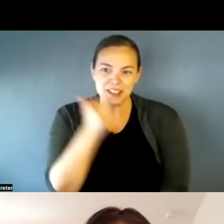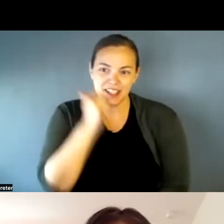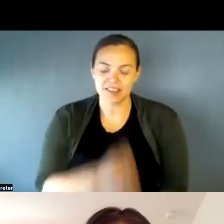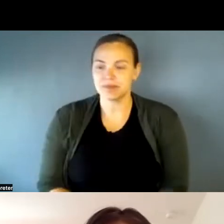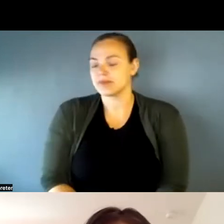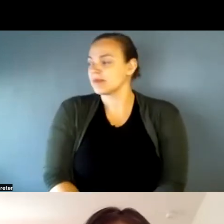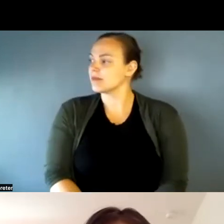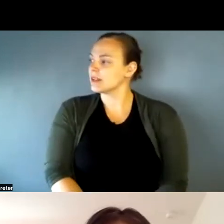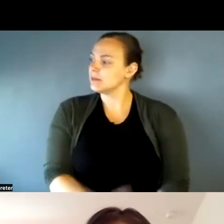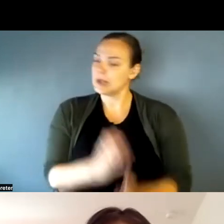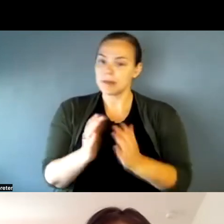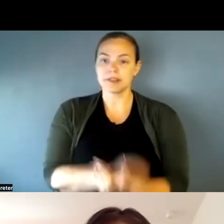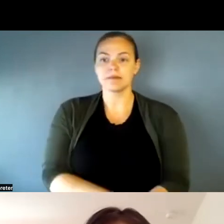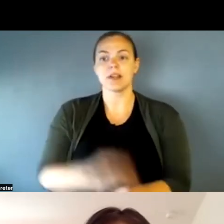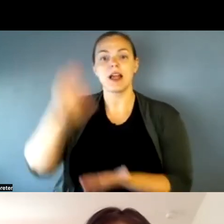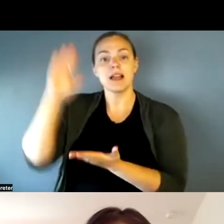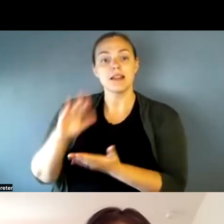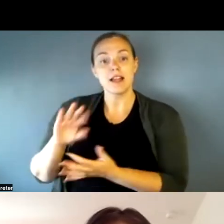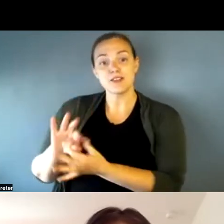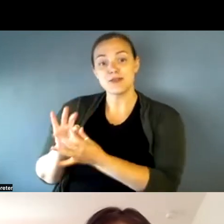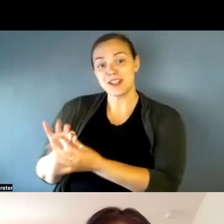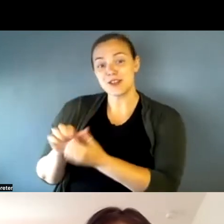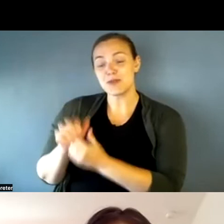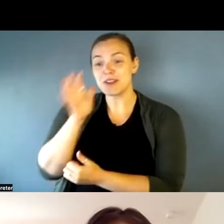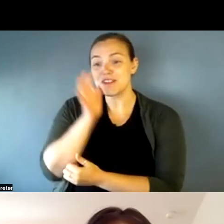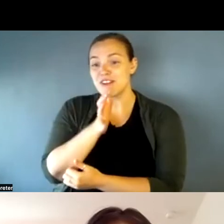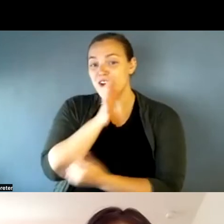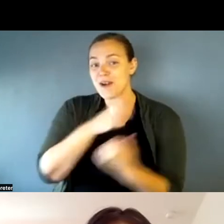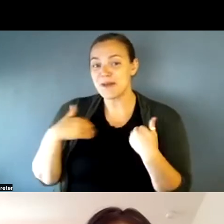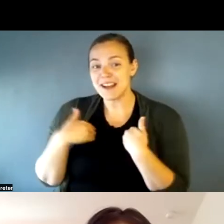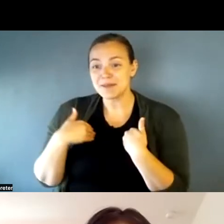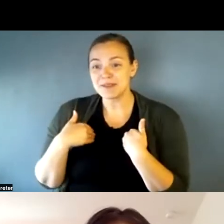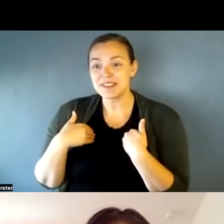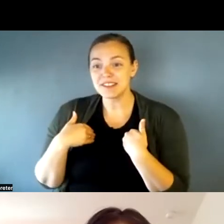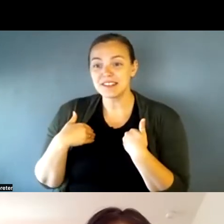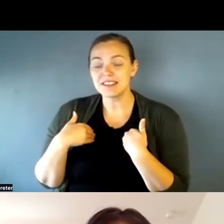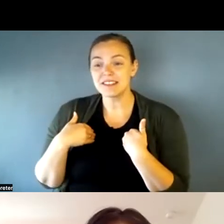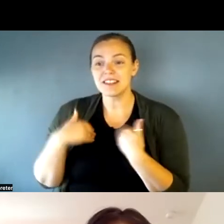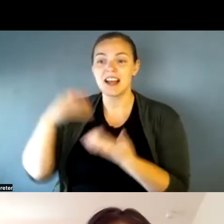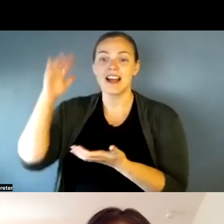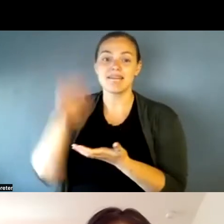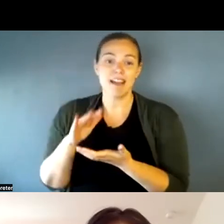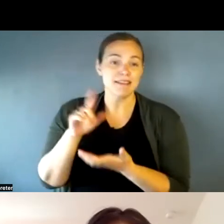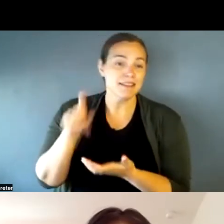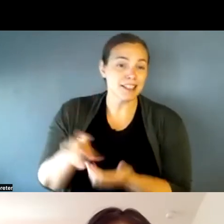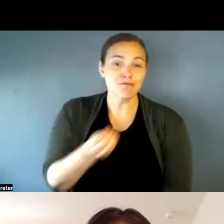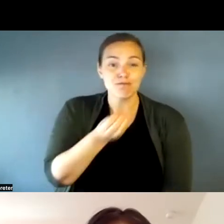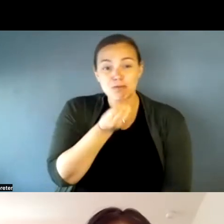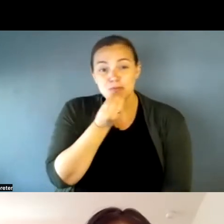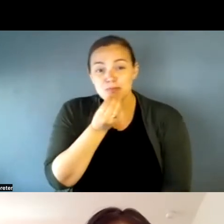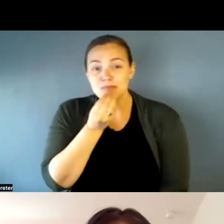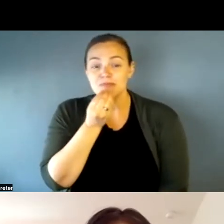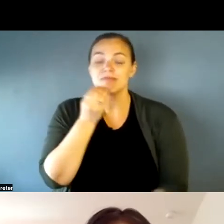maybe fewer relationships with faraway animals, and that we eat less meat, milk, and eggs. And I